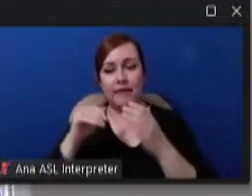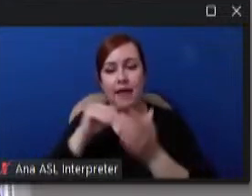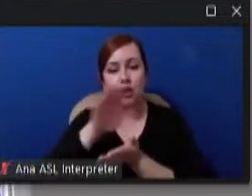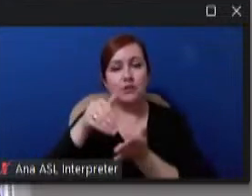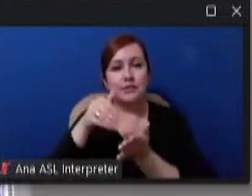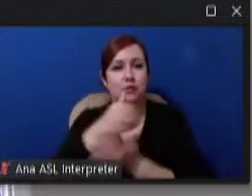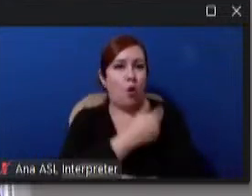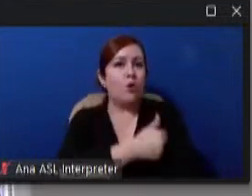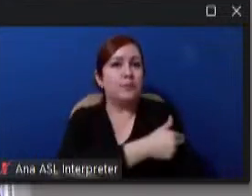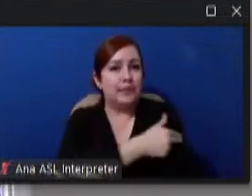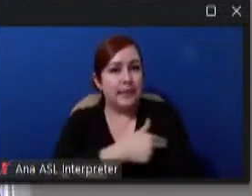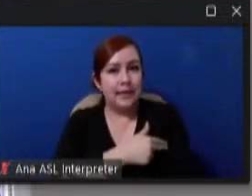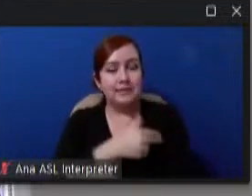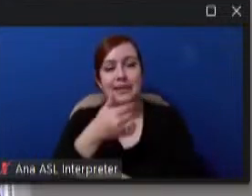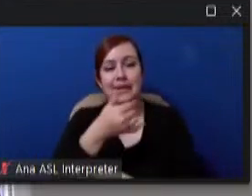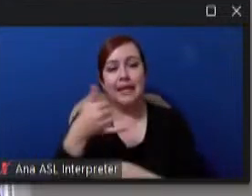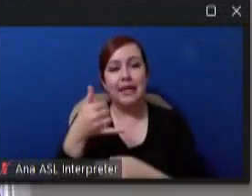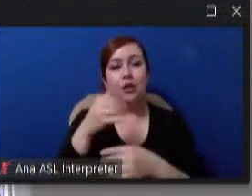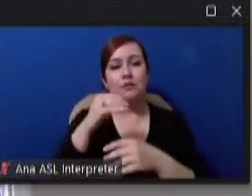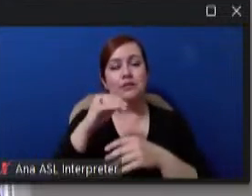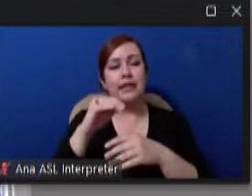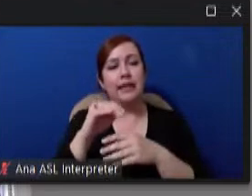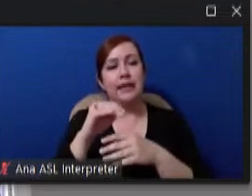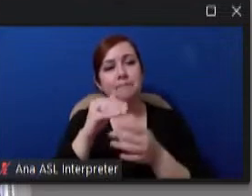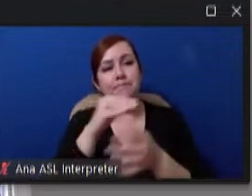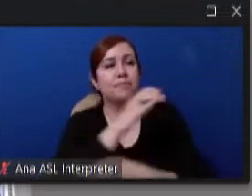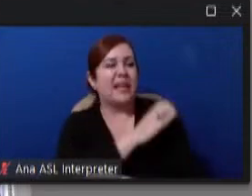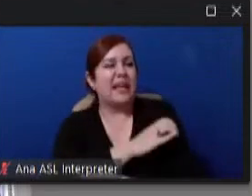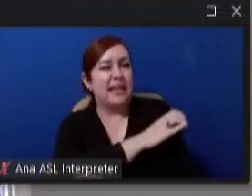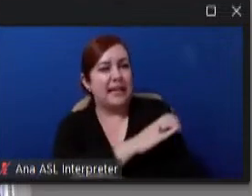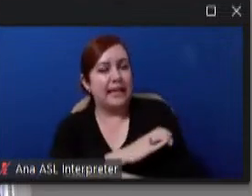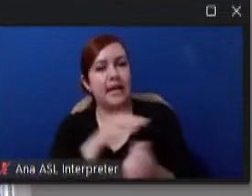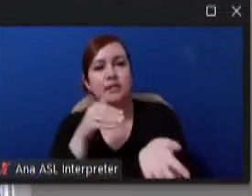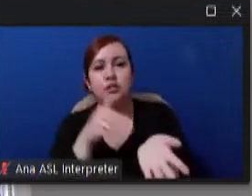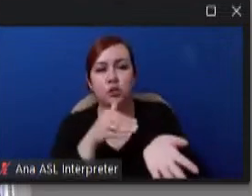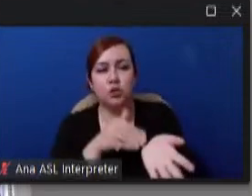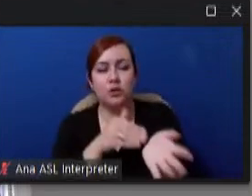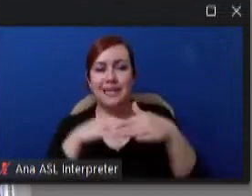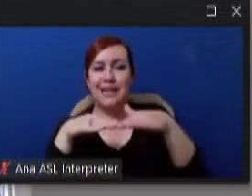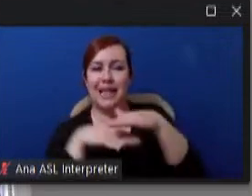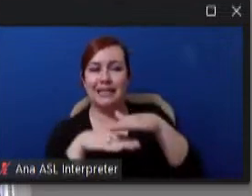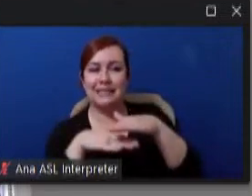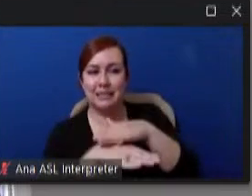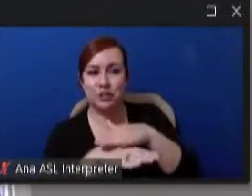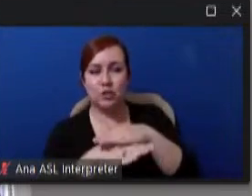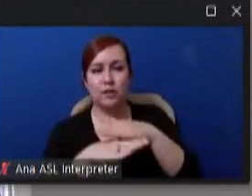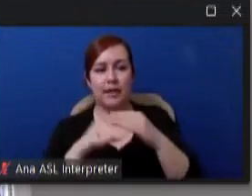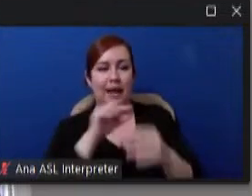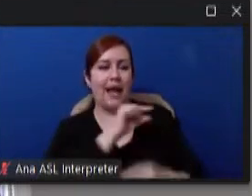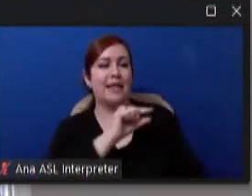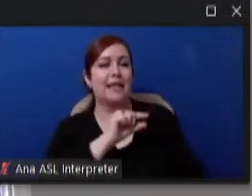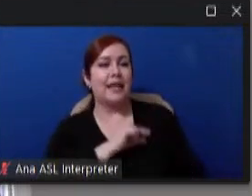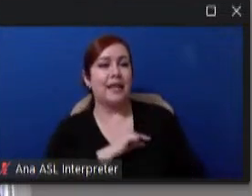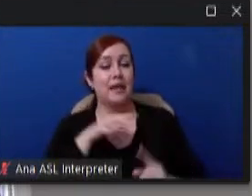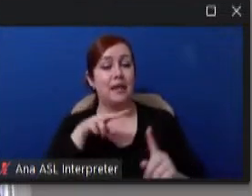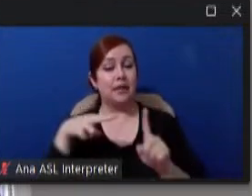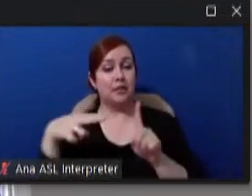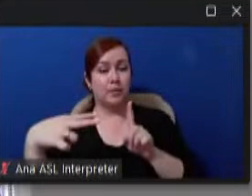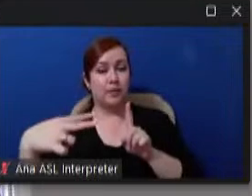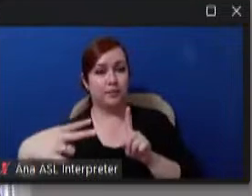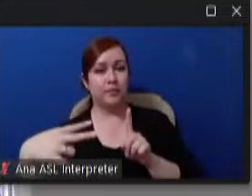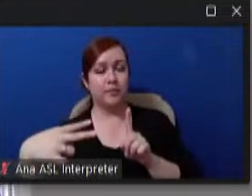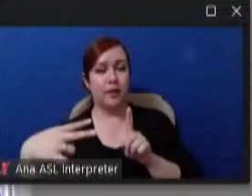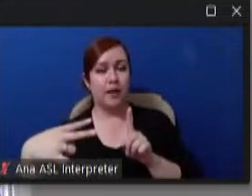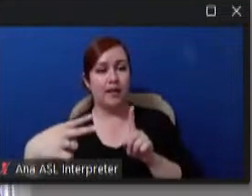communicational infrastructure in healthcare centers and clinics leads to obstacles to treatment.